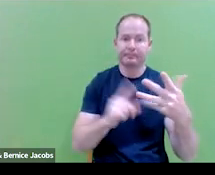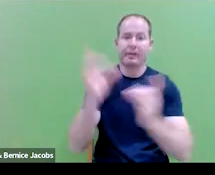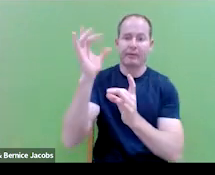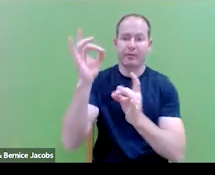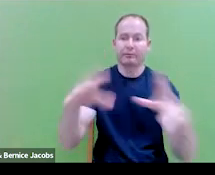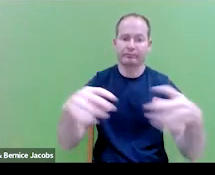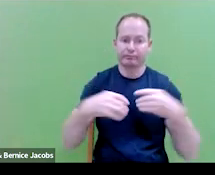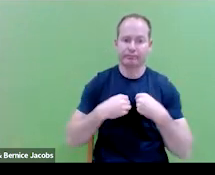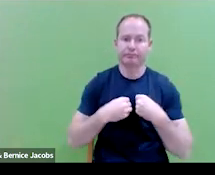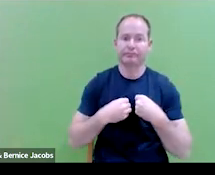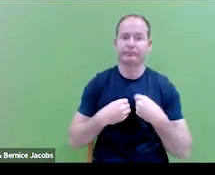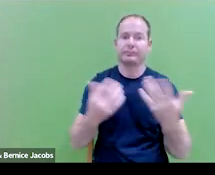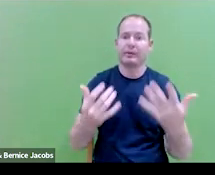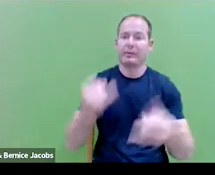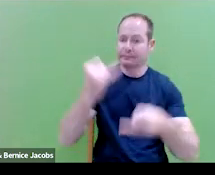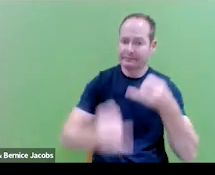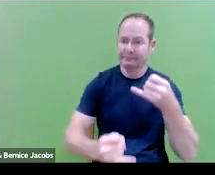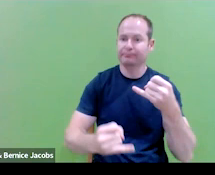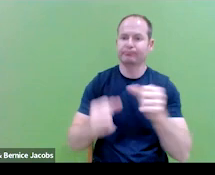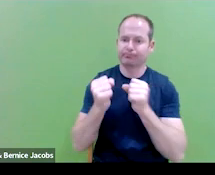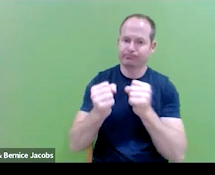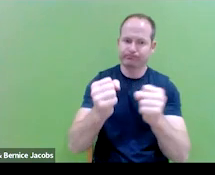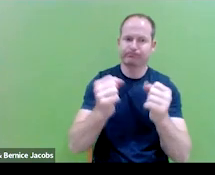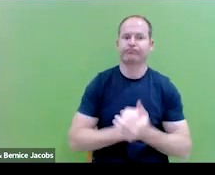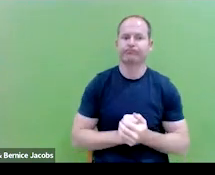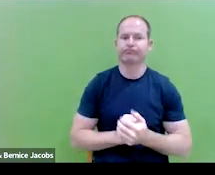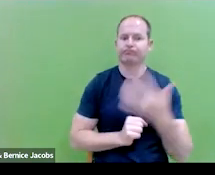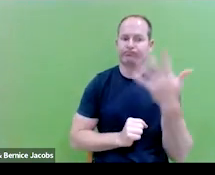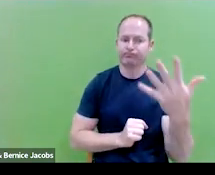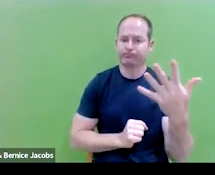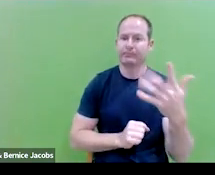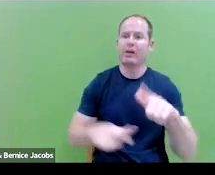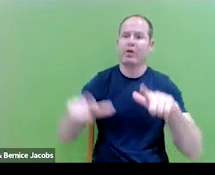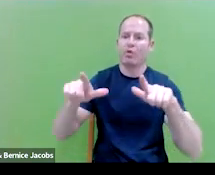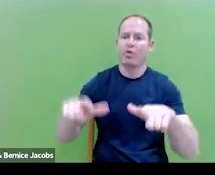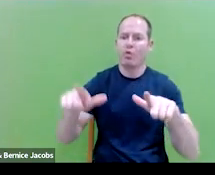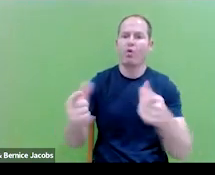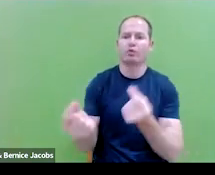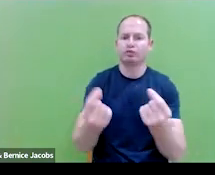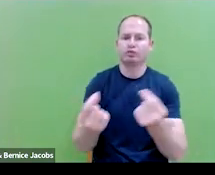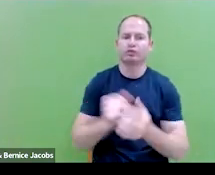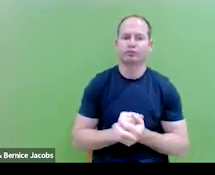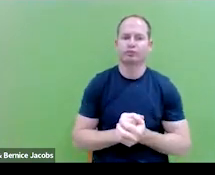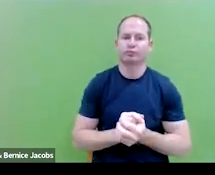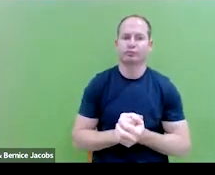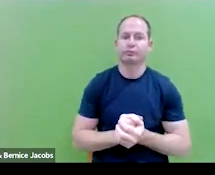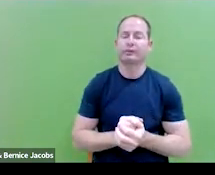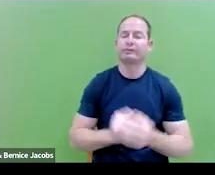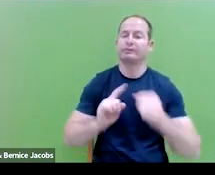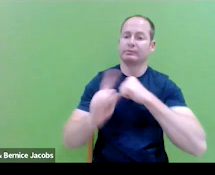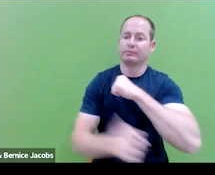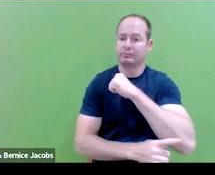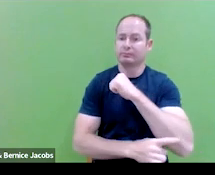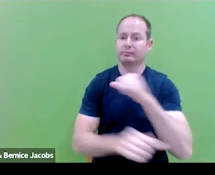fourth, tolerance for error, 5, low physical effort, 6, and the last one is size and space